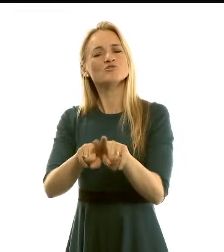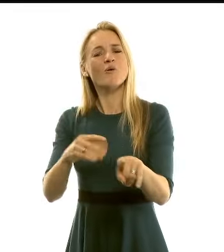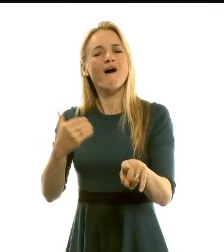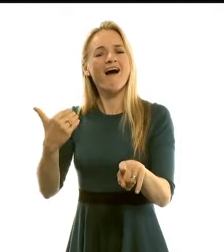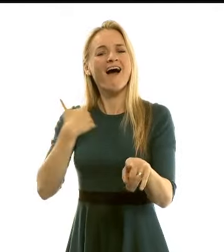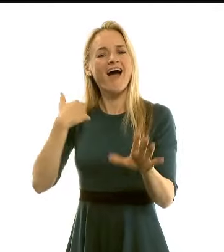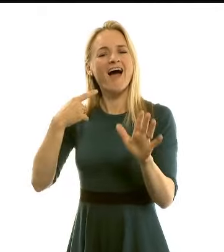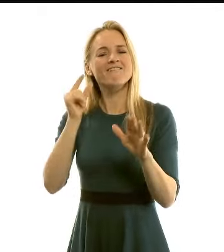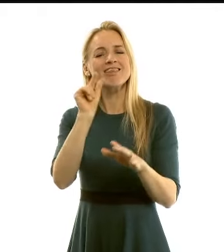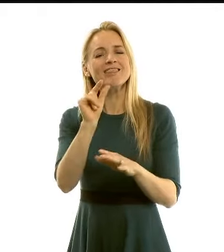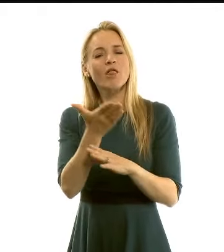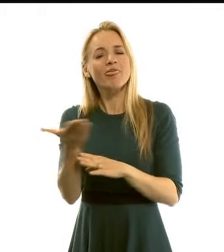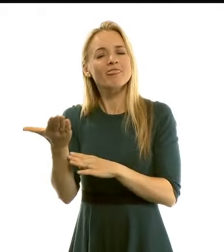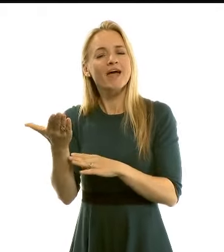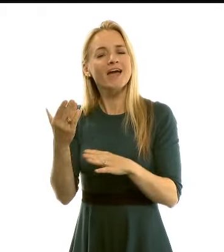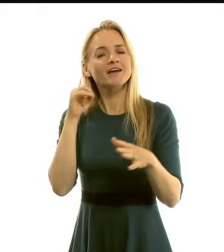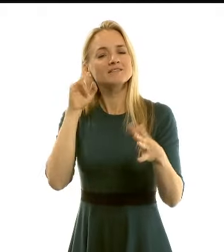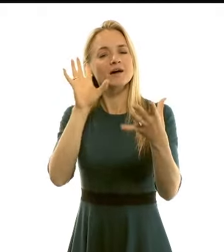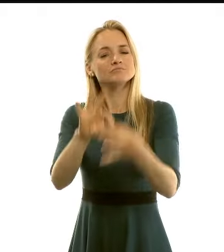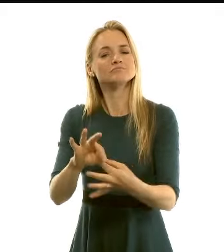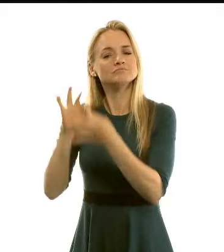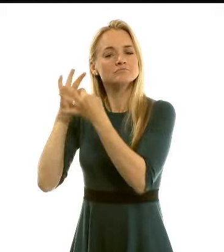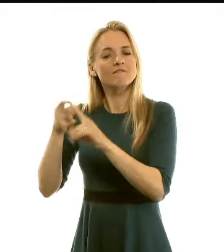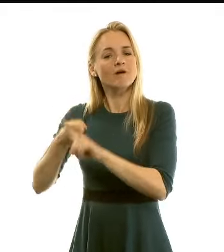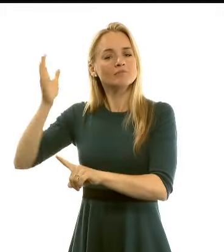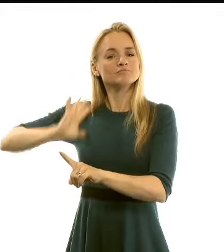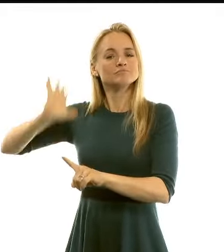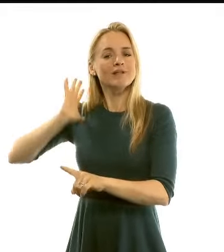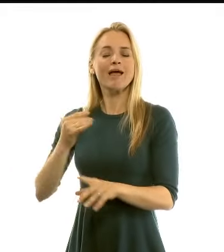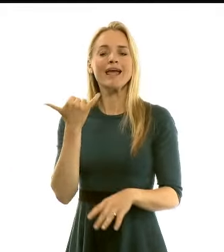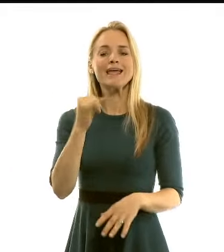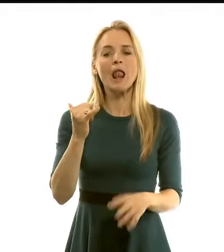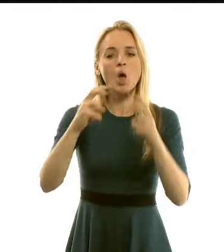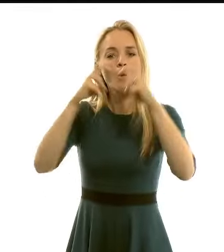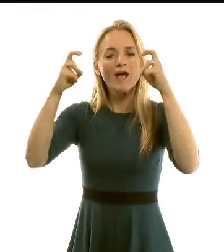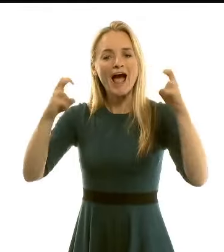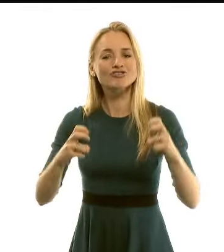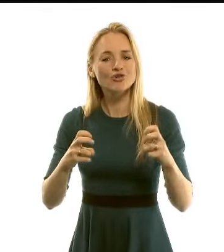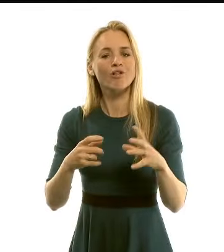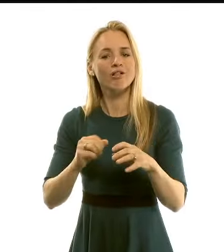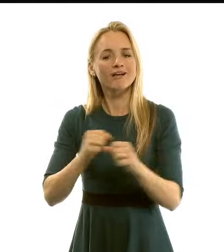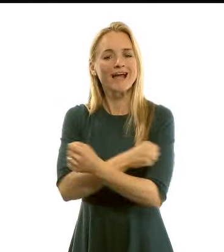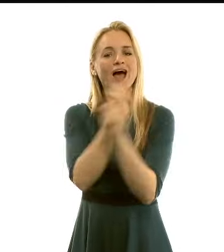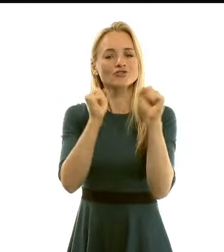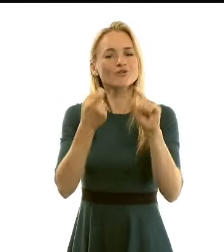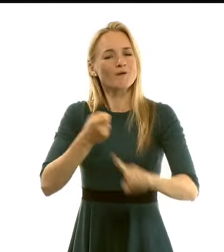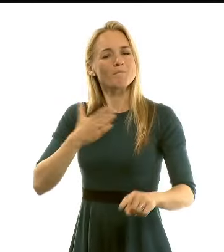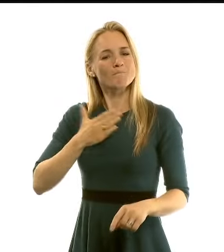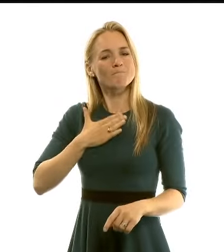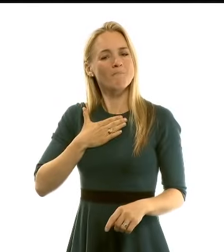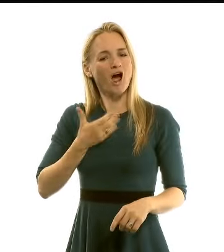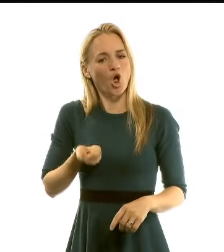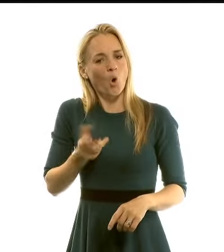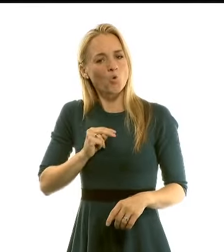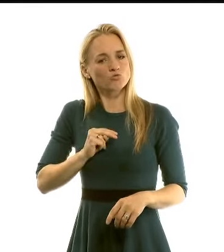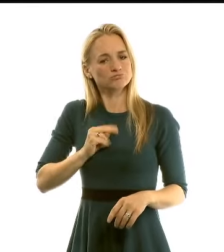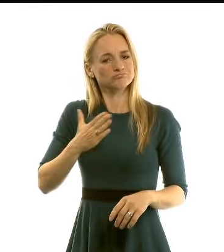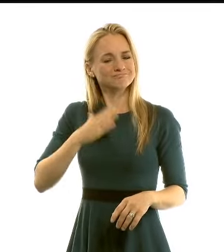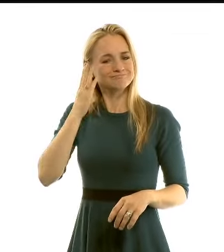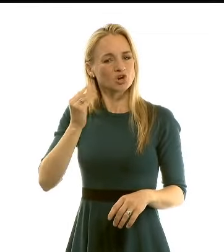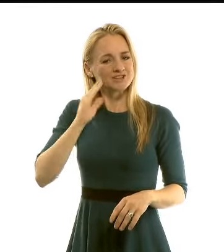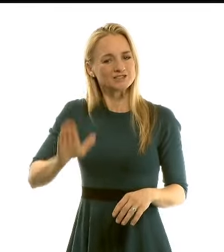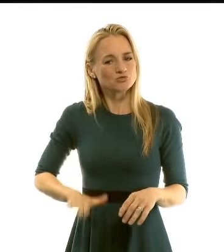Yellow Castle and Classic Space really play back to my own childhood. So I'm getting totes emotion Turn here. the cake a little bit so we can see the whole 360, thing. it goes all the way